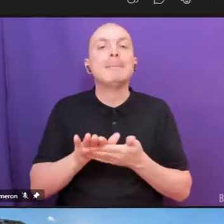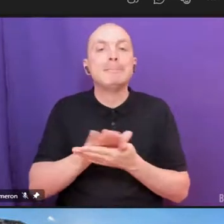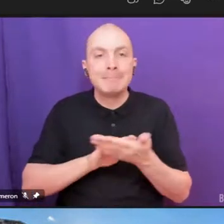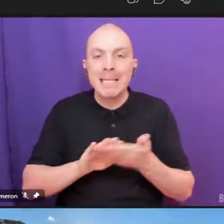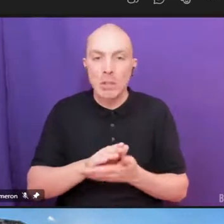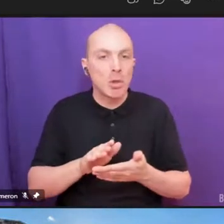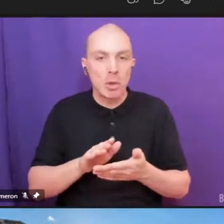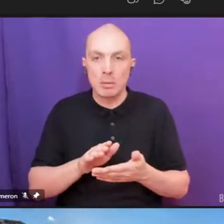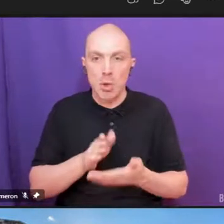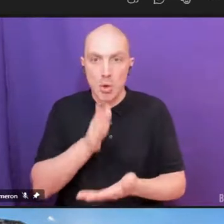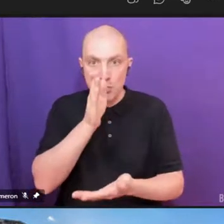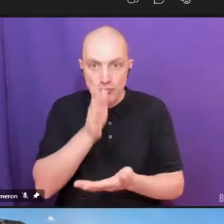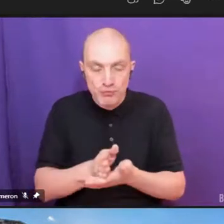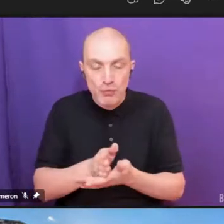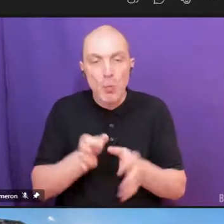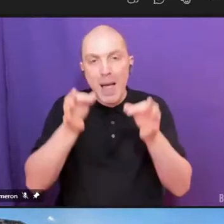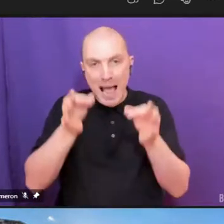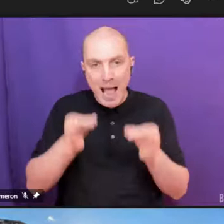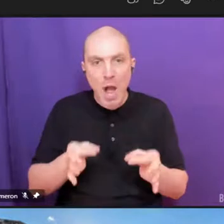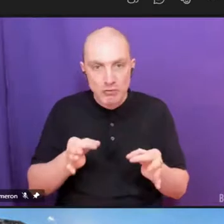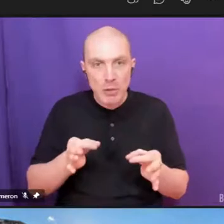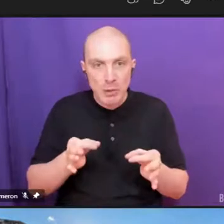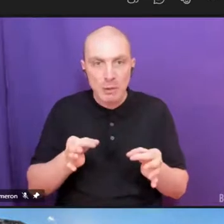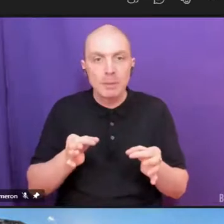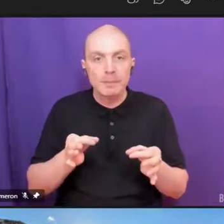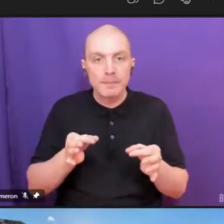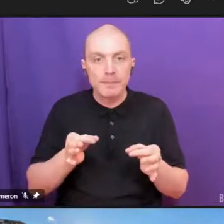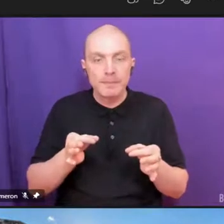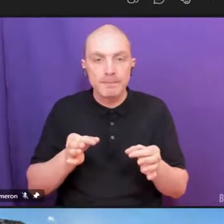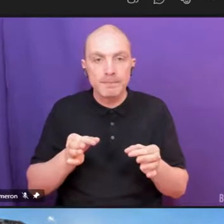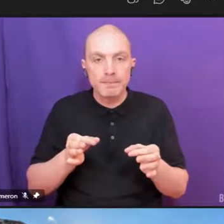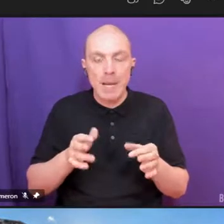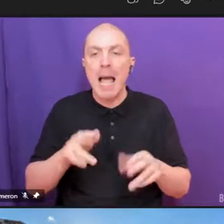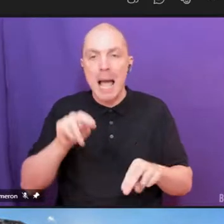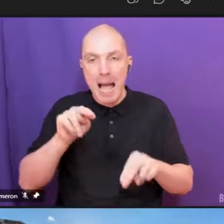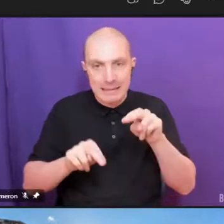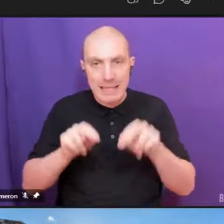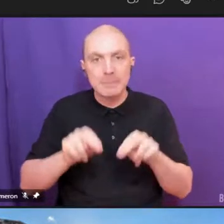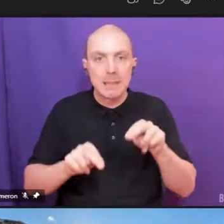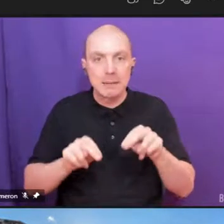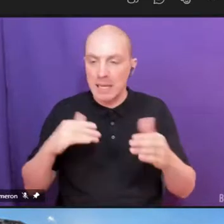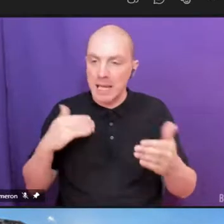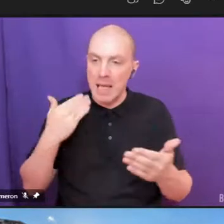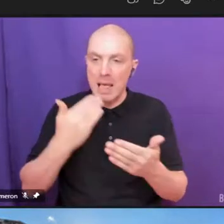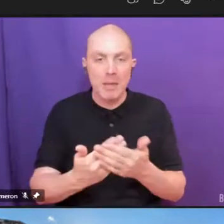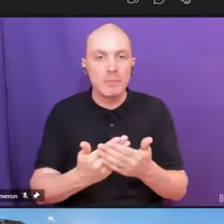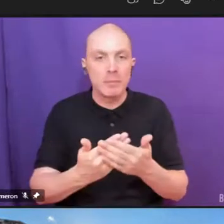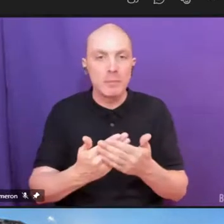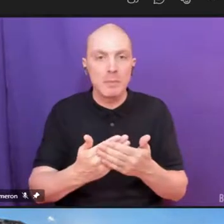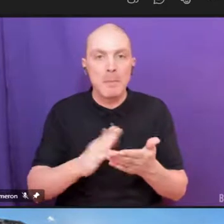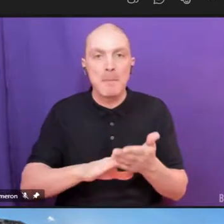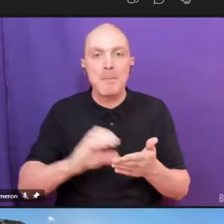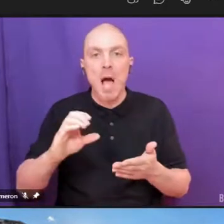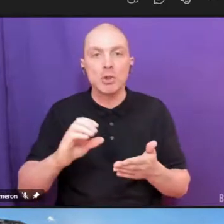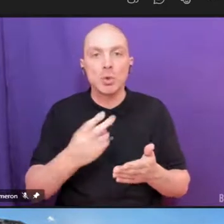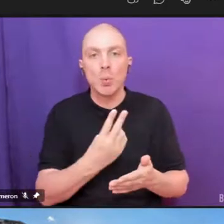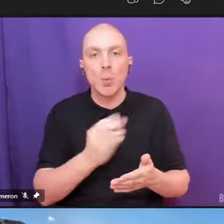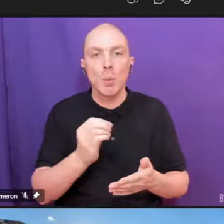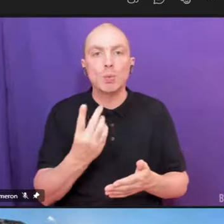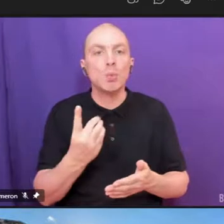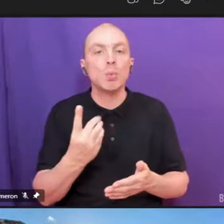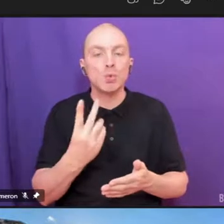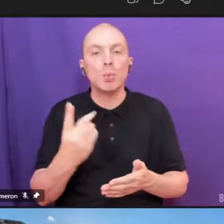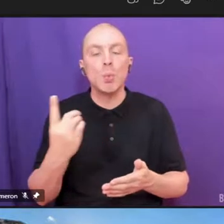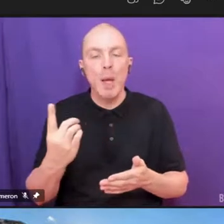of the council's financial position at the year end, at the end of 31st of March 2021, and of the year's